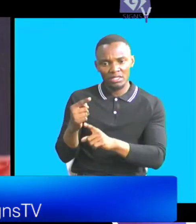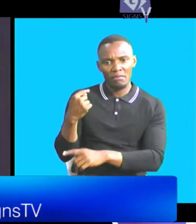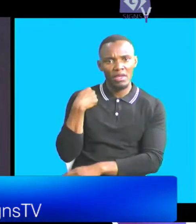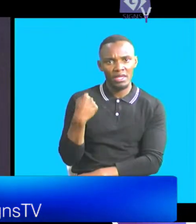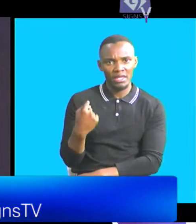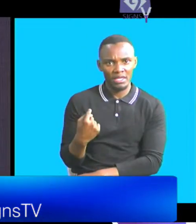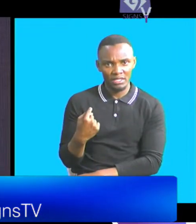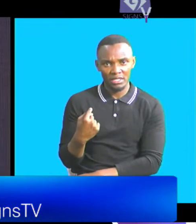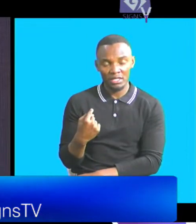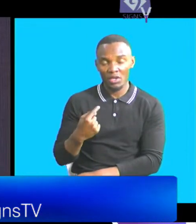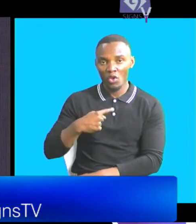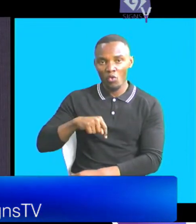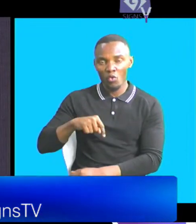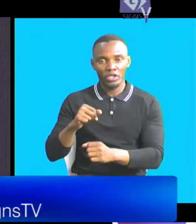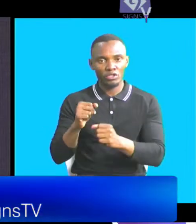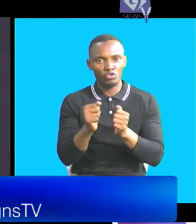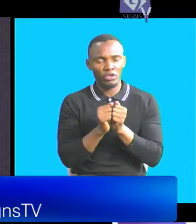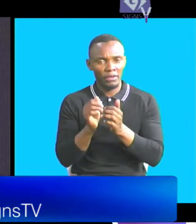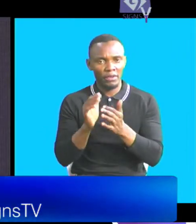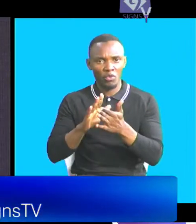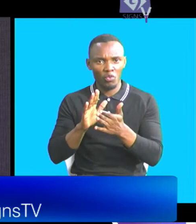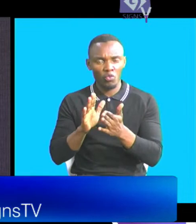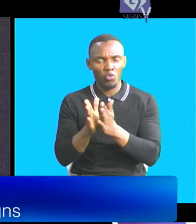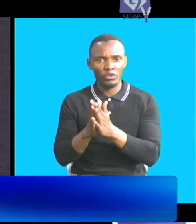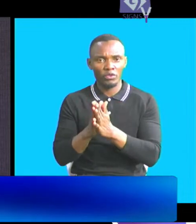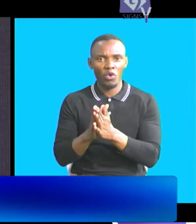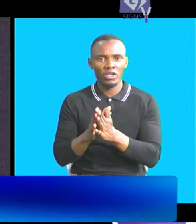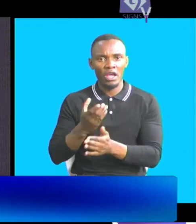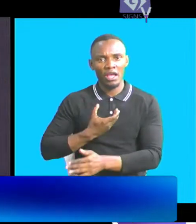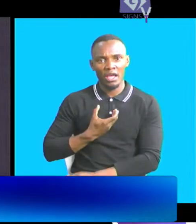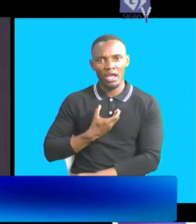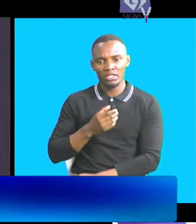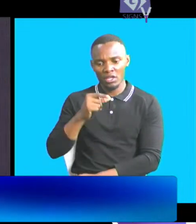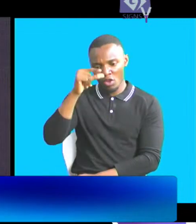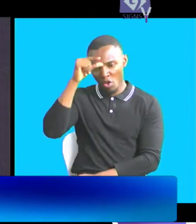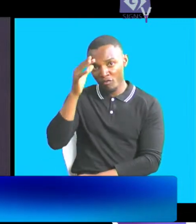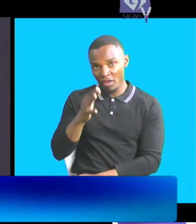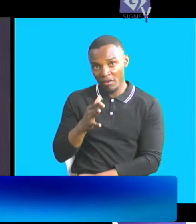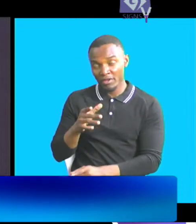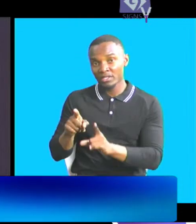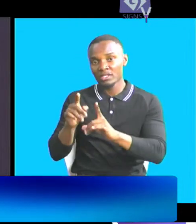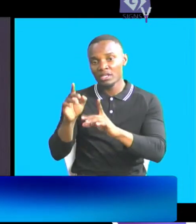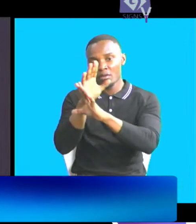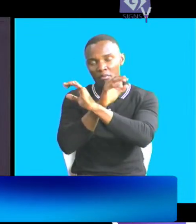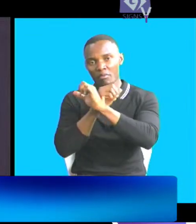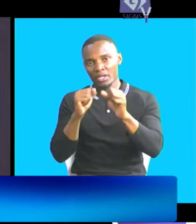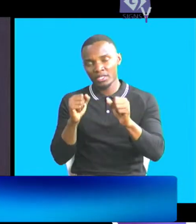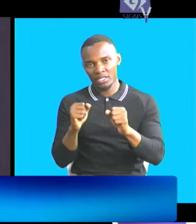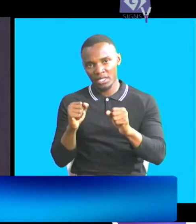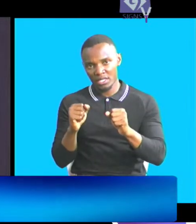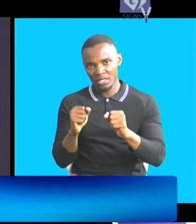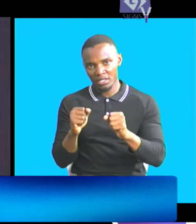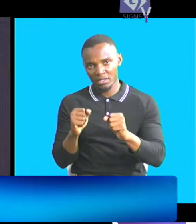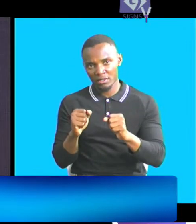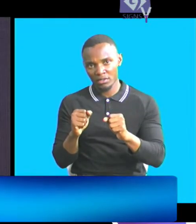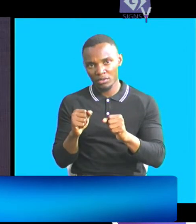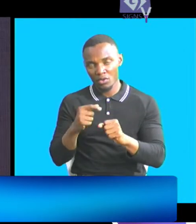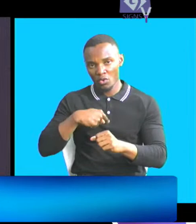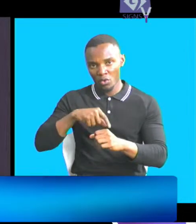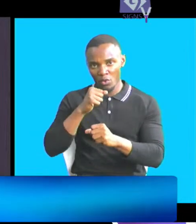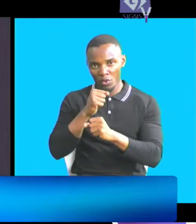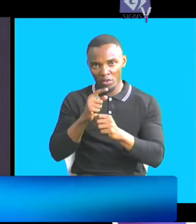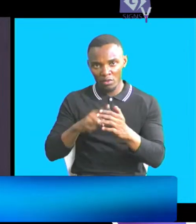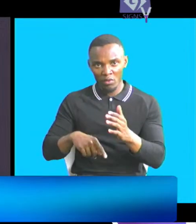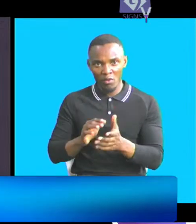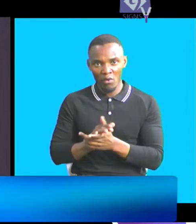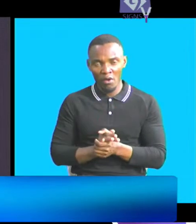chair of council of governors, Madam Wanu, with the president tukireview maneno yote. We are going to do in